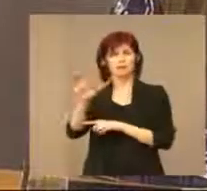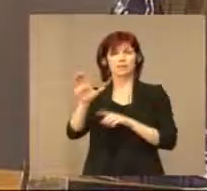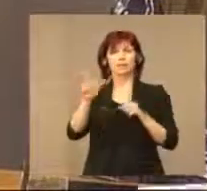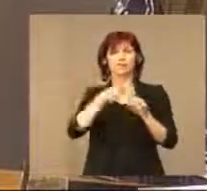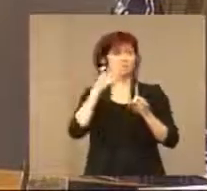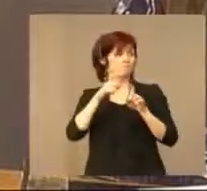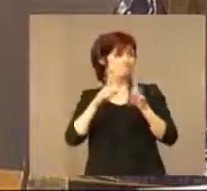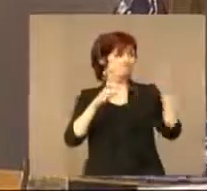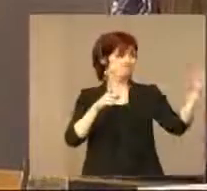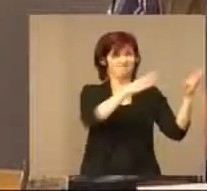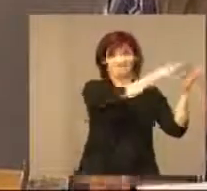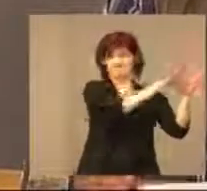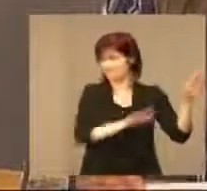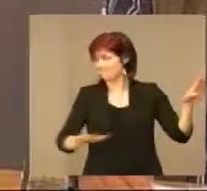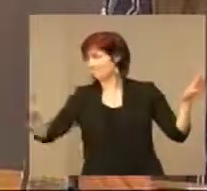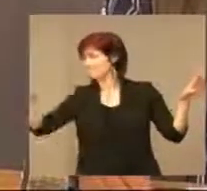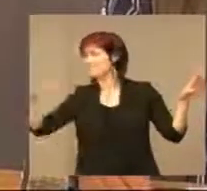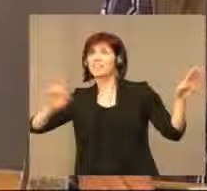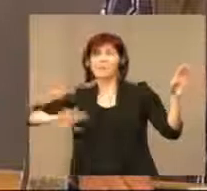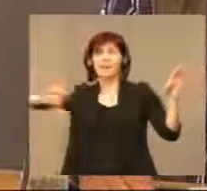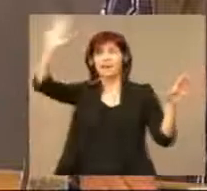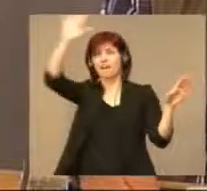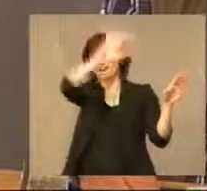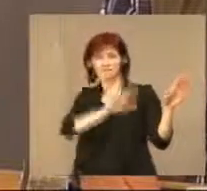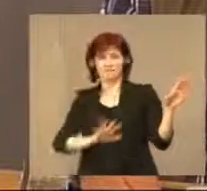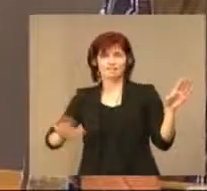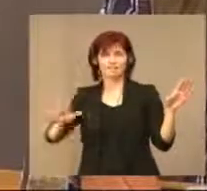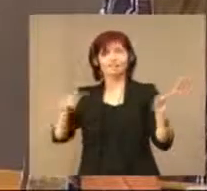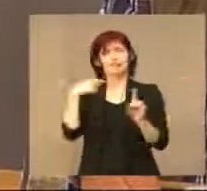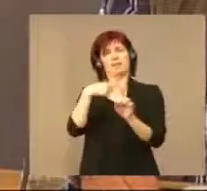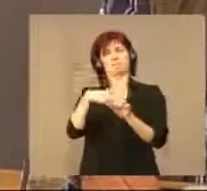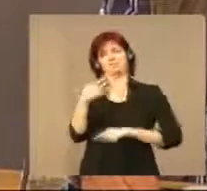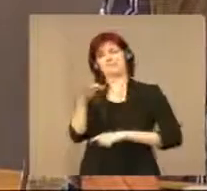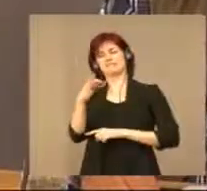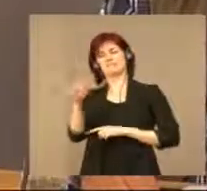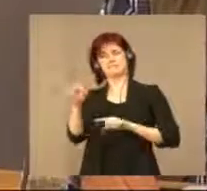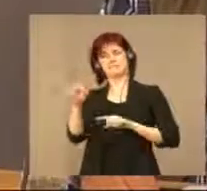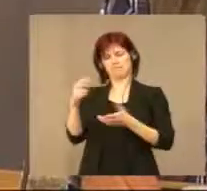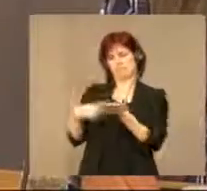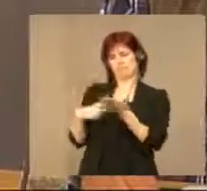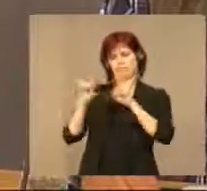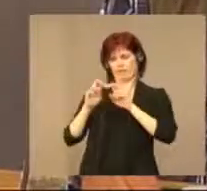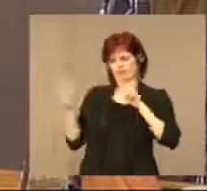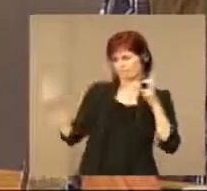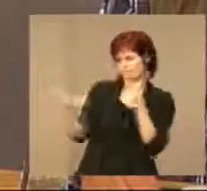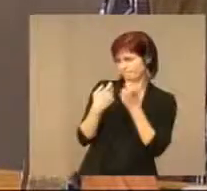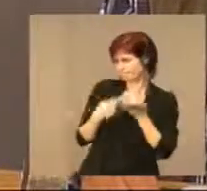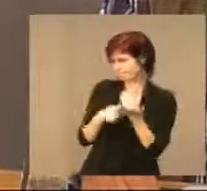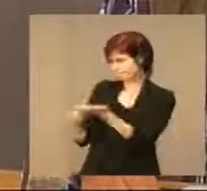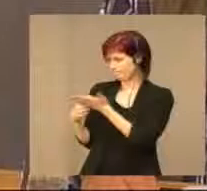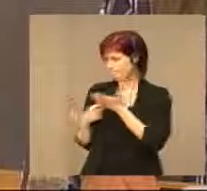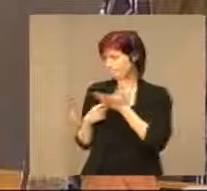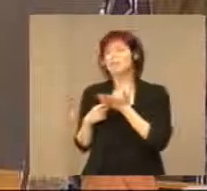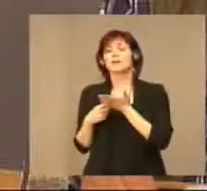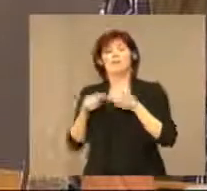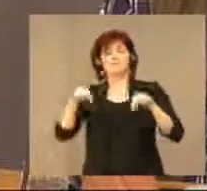sea, and 19 thematic roundtables. On November 1st, we also held an all-day youth forum here in